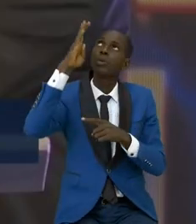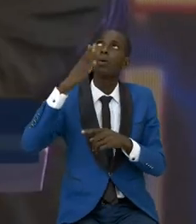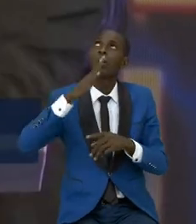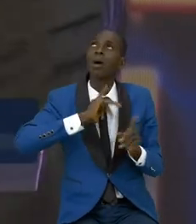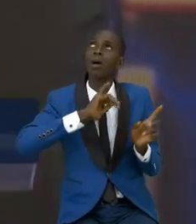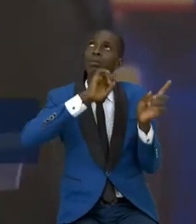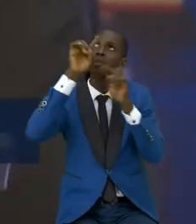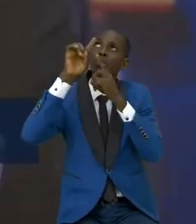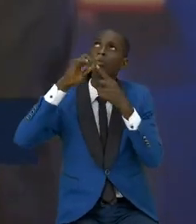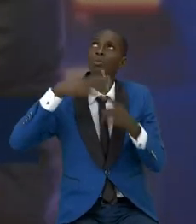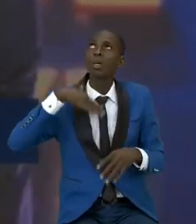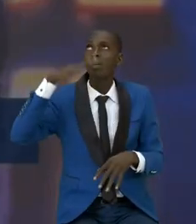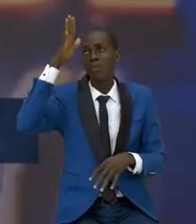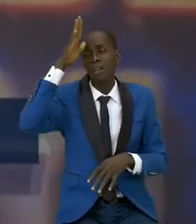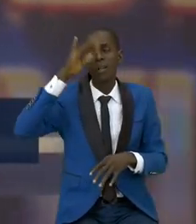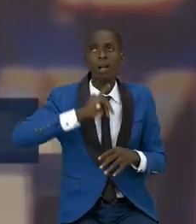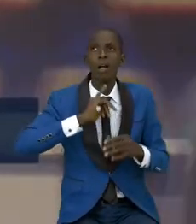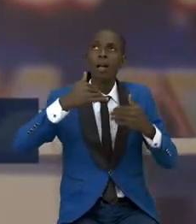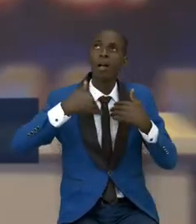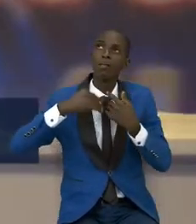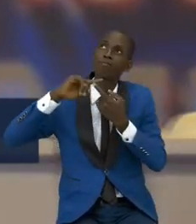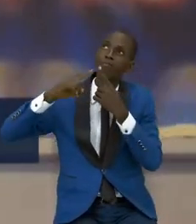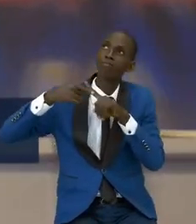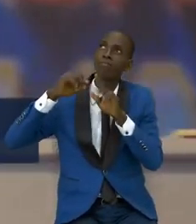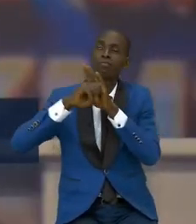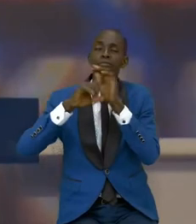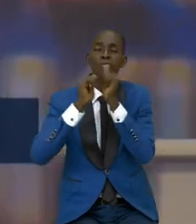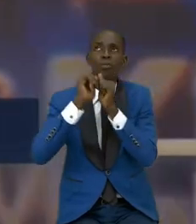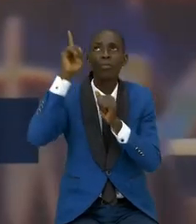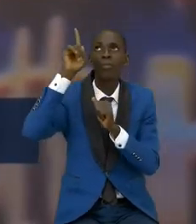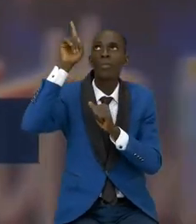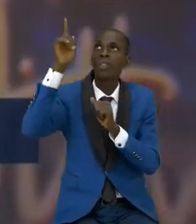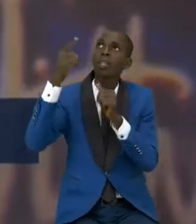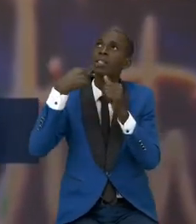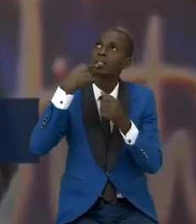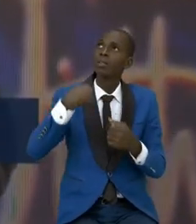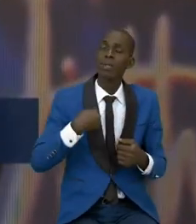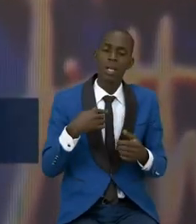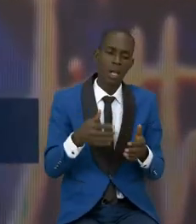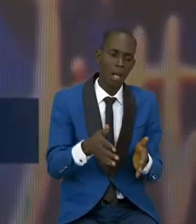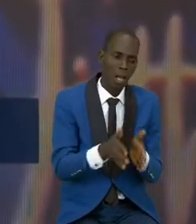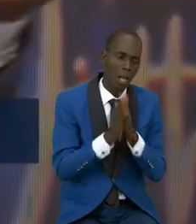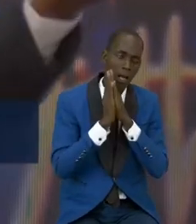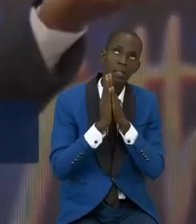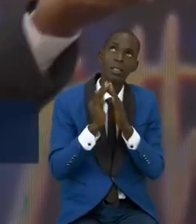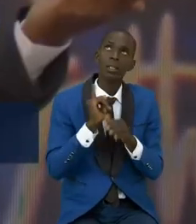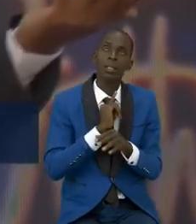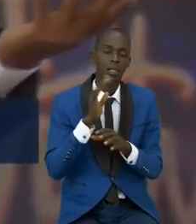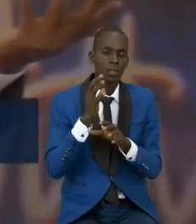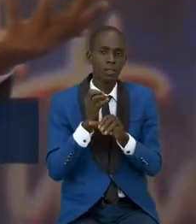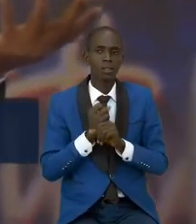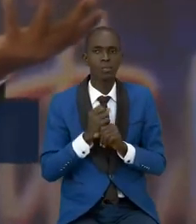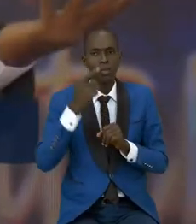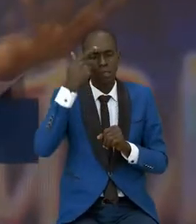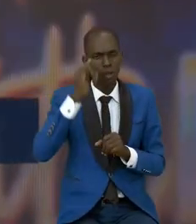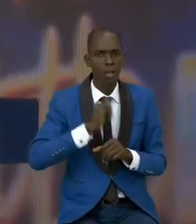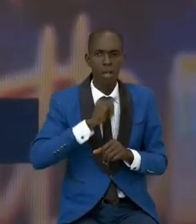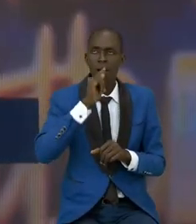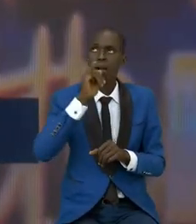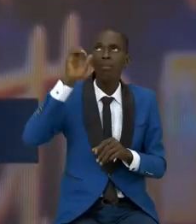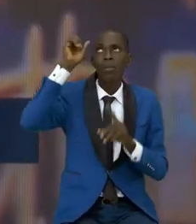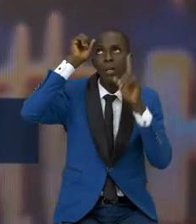I have relationship with him. And he says, ask, and you receive, because you are a son, a